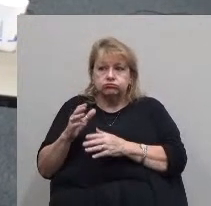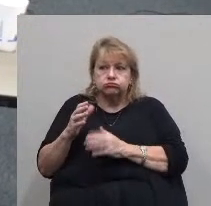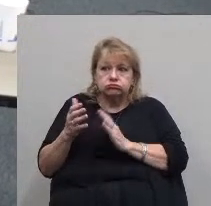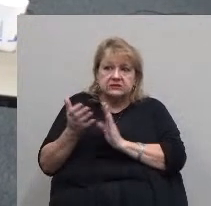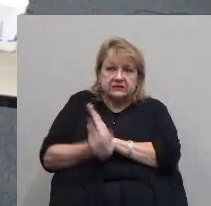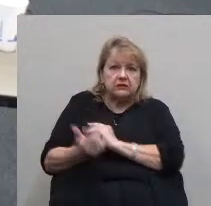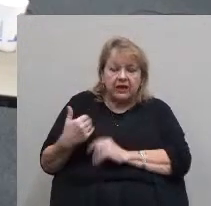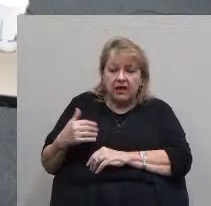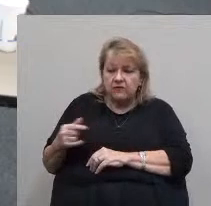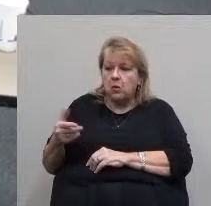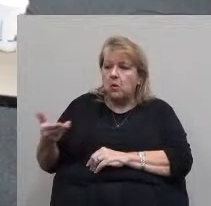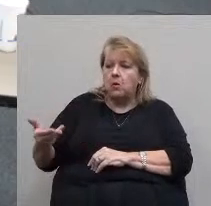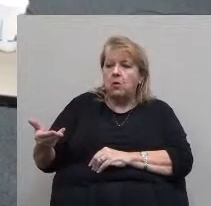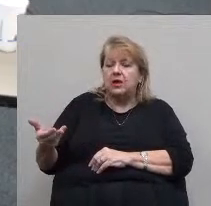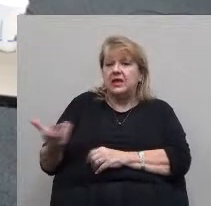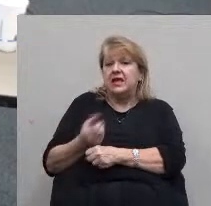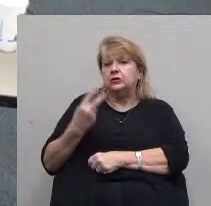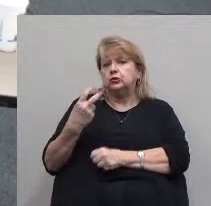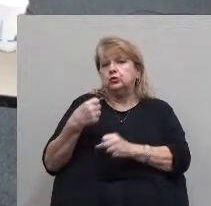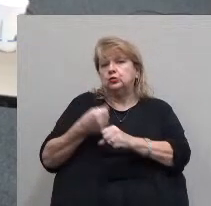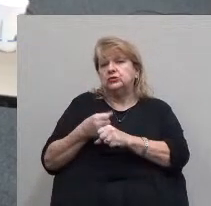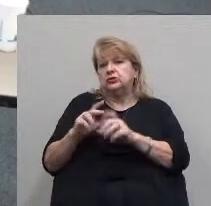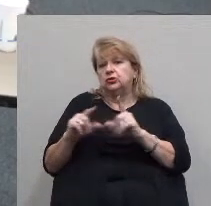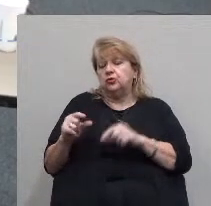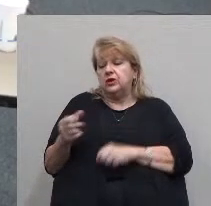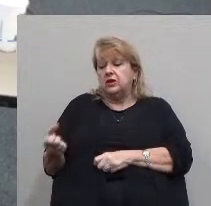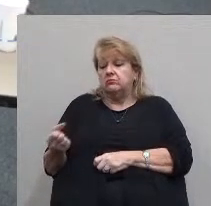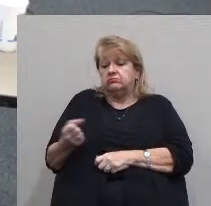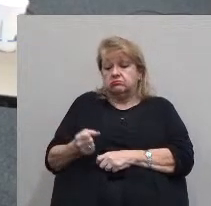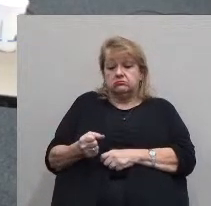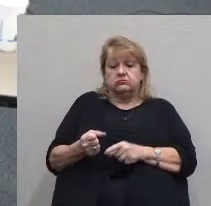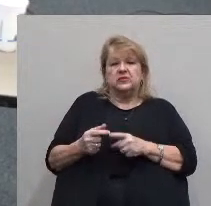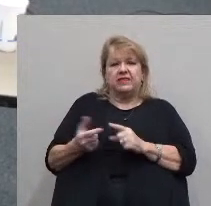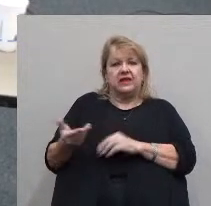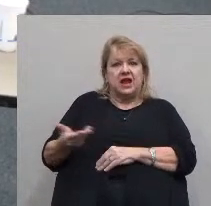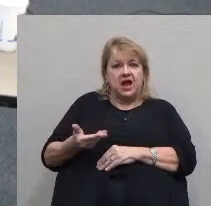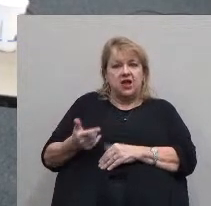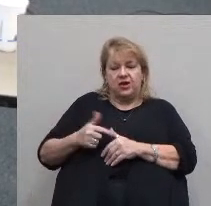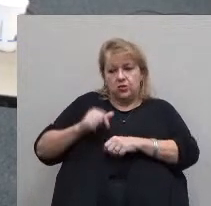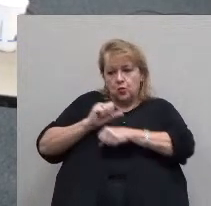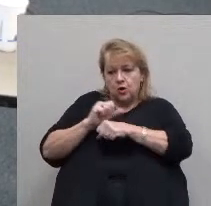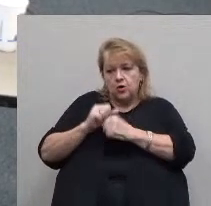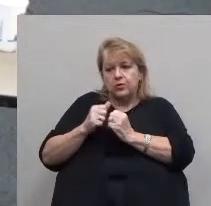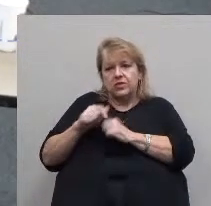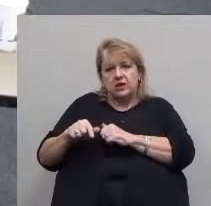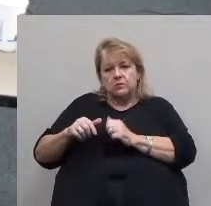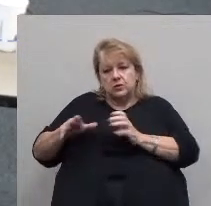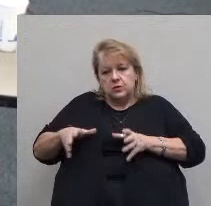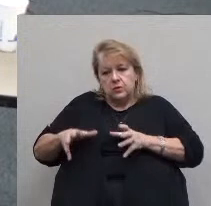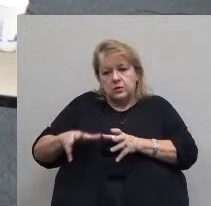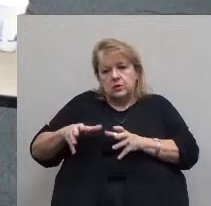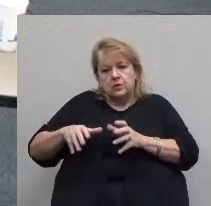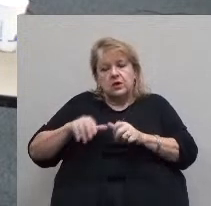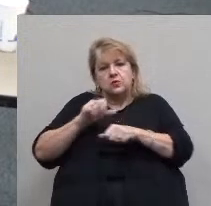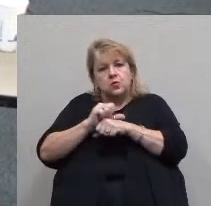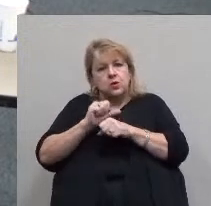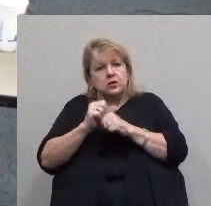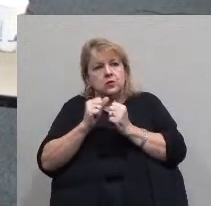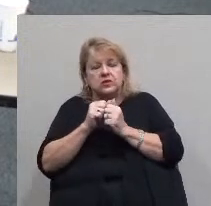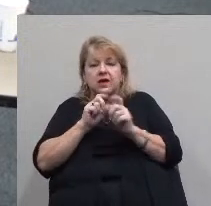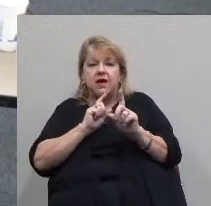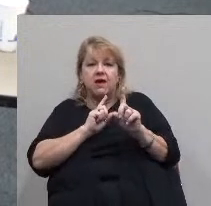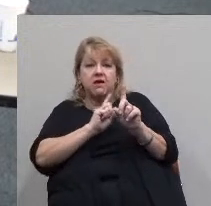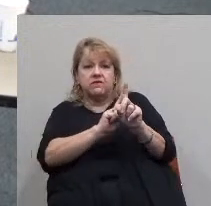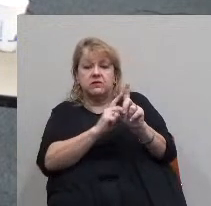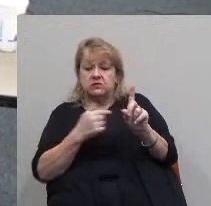training to earn that 2-year degree. And over the next 2 years, essentially, or 2 to 3 or 4, they're working with a